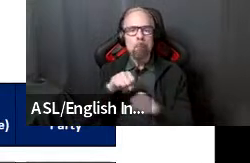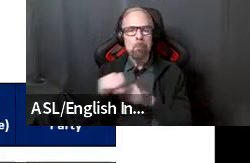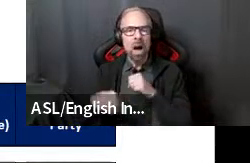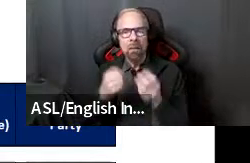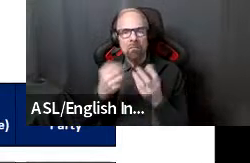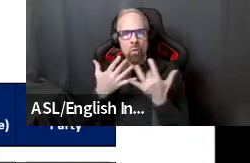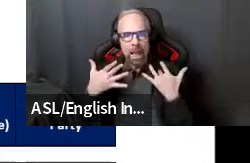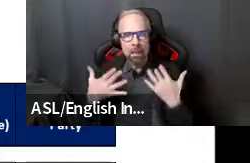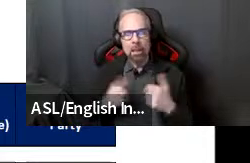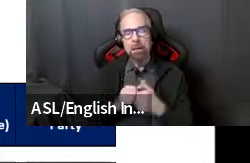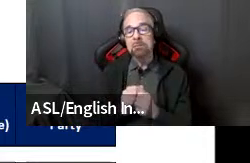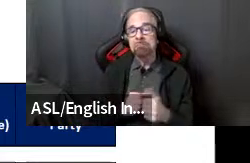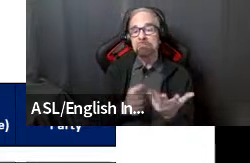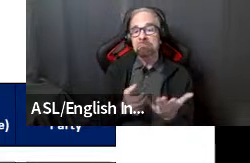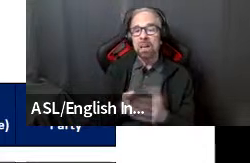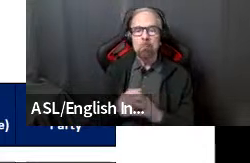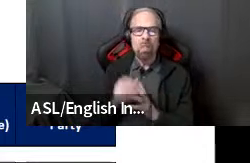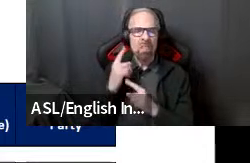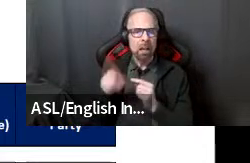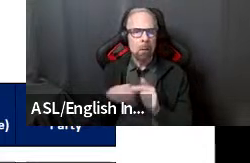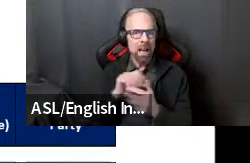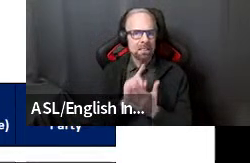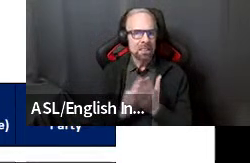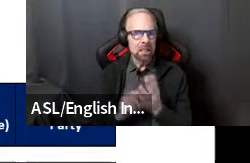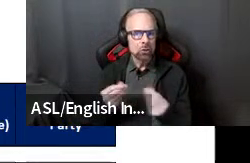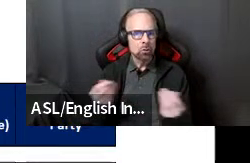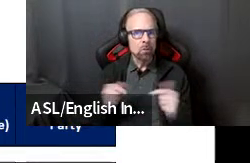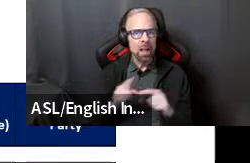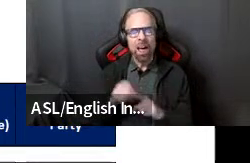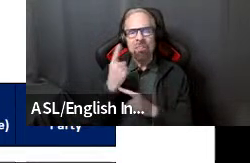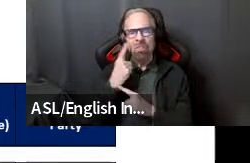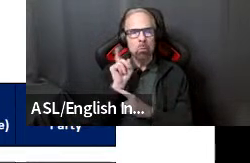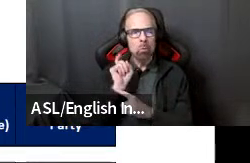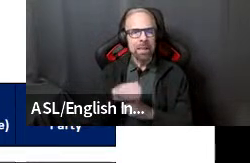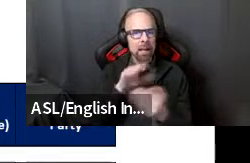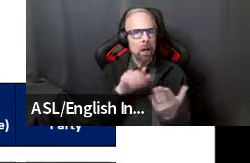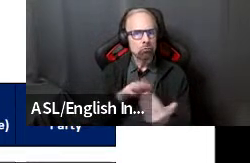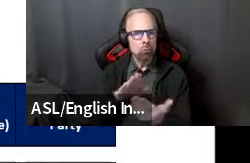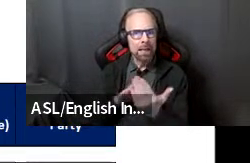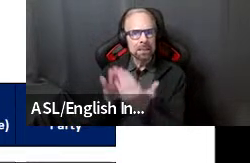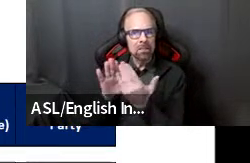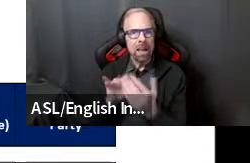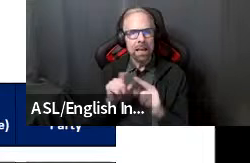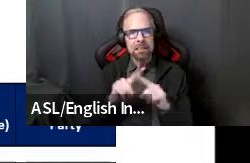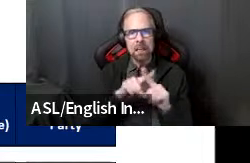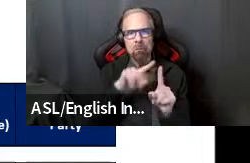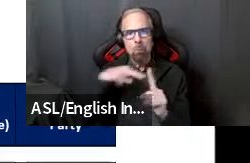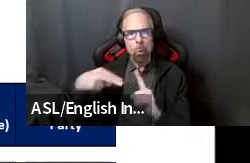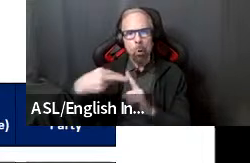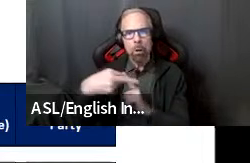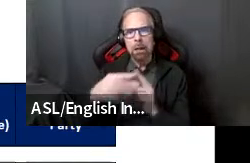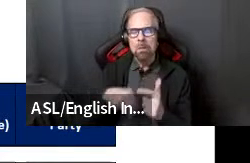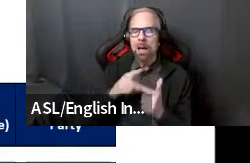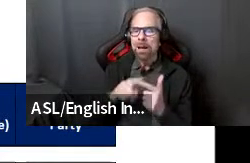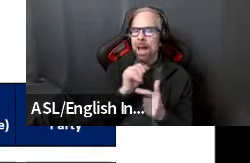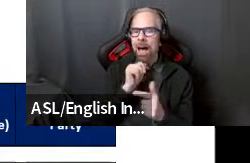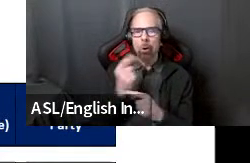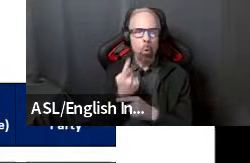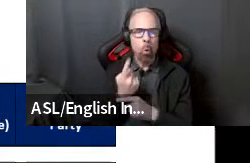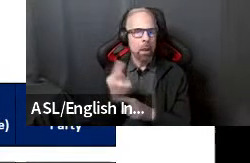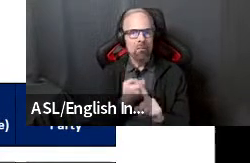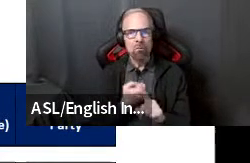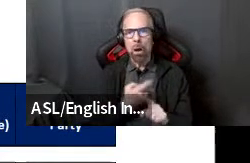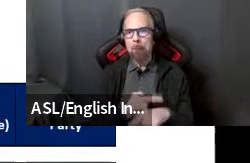but I think we need to tackle this from a lot of different directions. And it's not just the point A to point B, which is I think what the guys online were